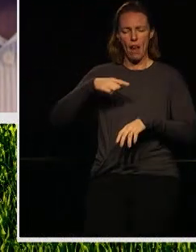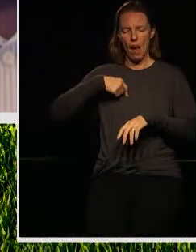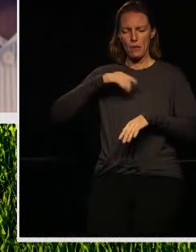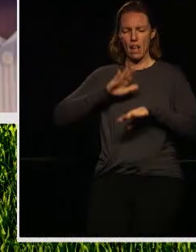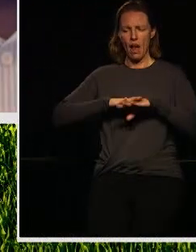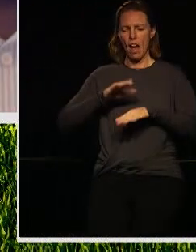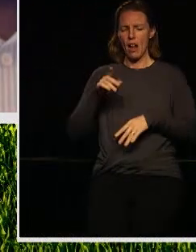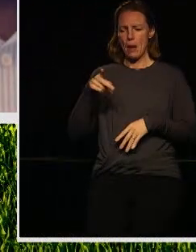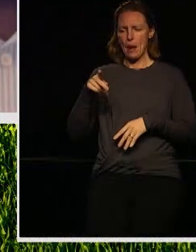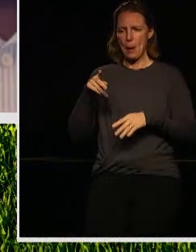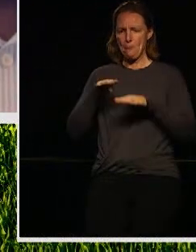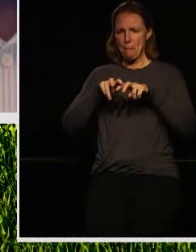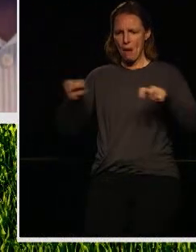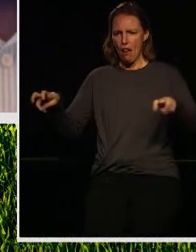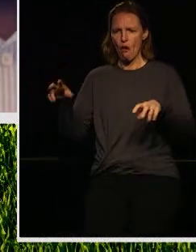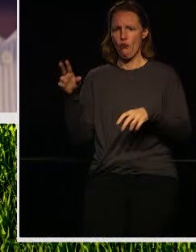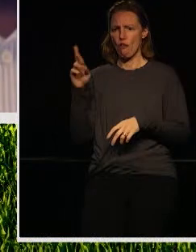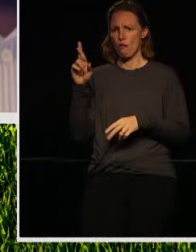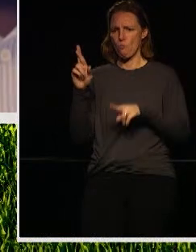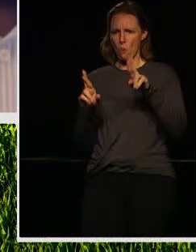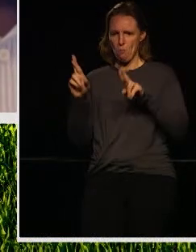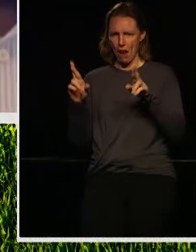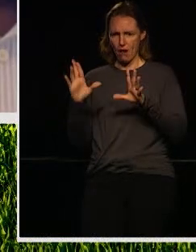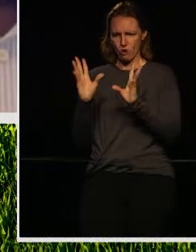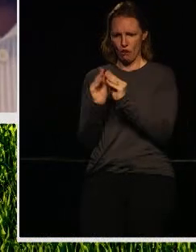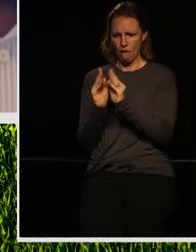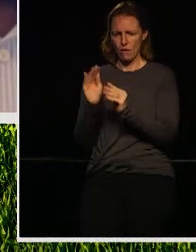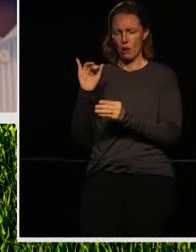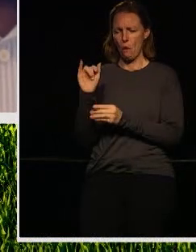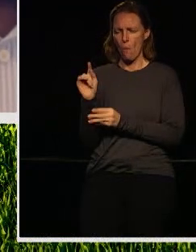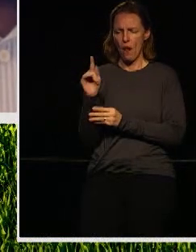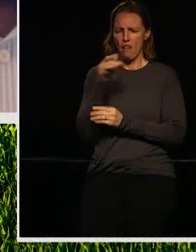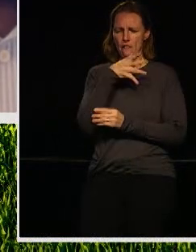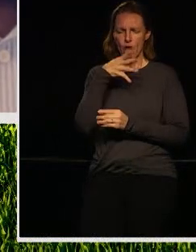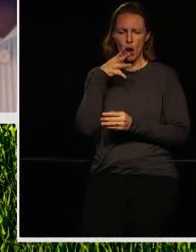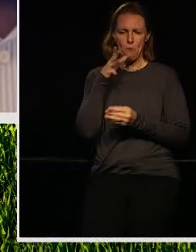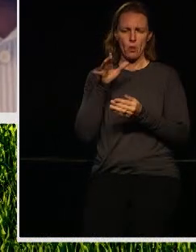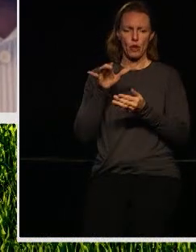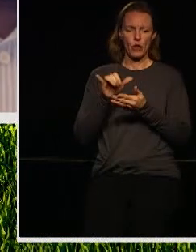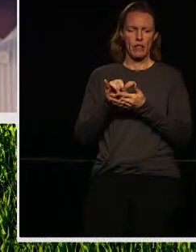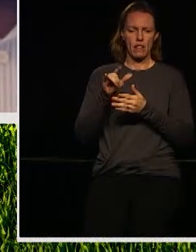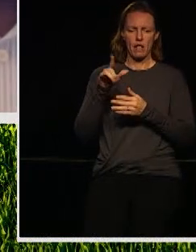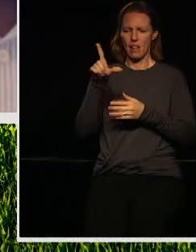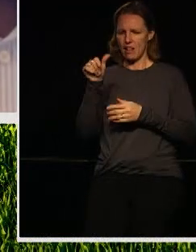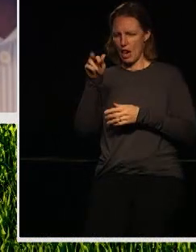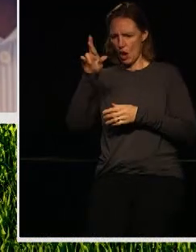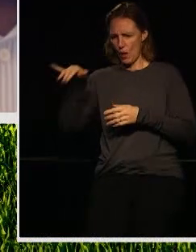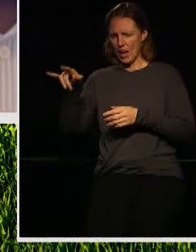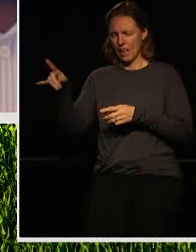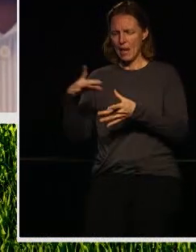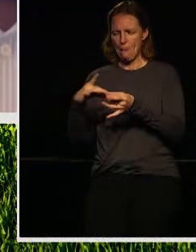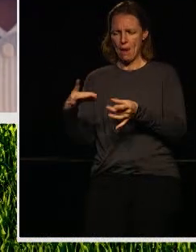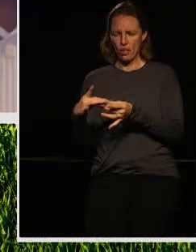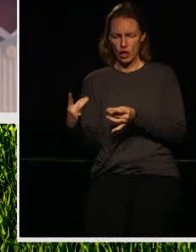the robotics conference, and we had one of the farmers, Larry, and he mentioned he maintains his own